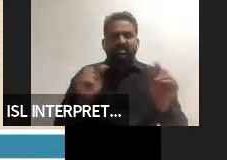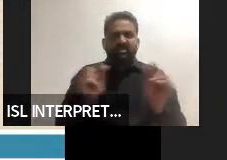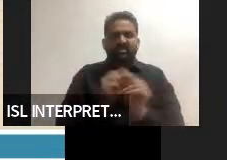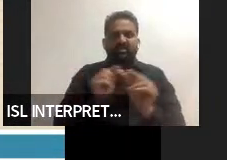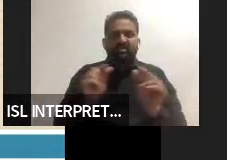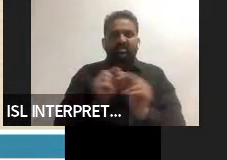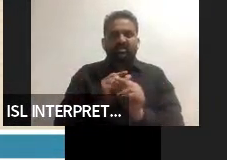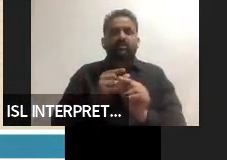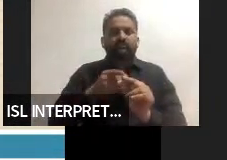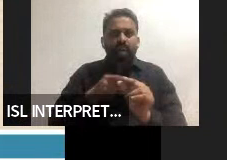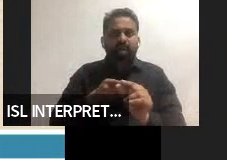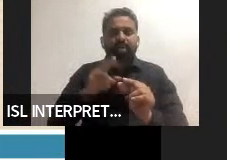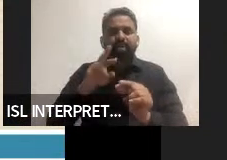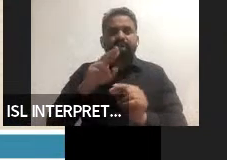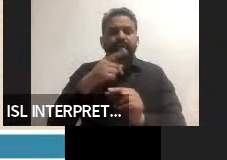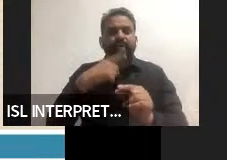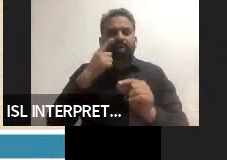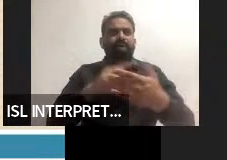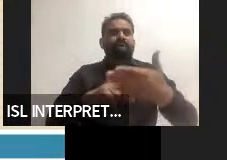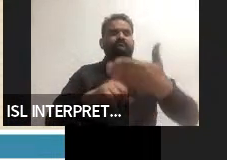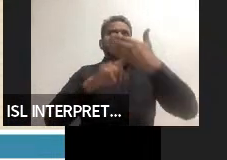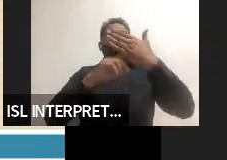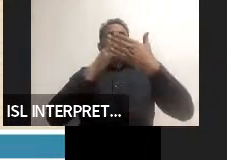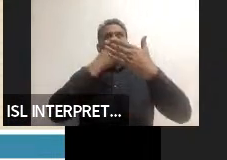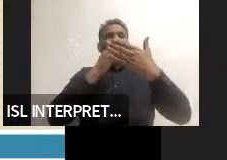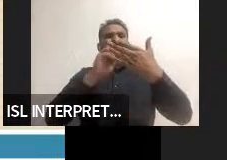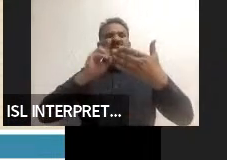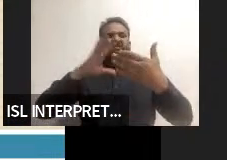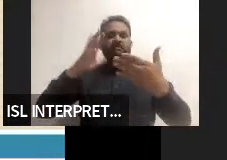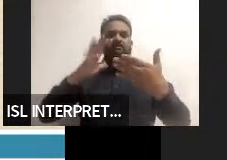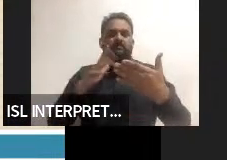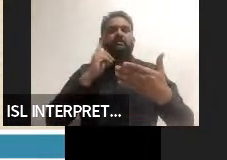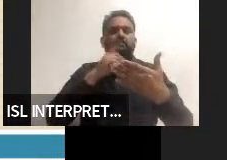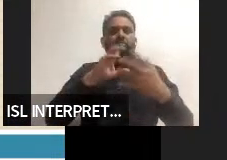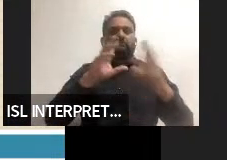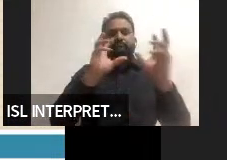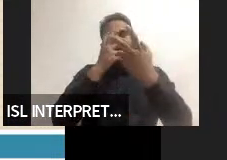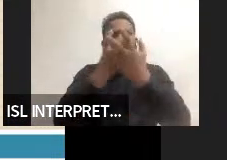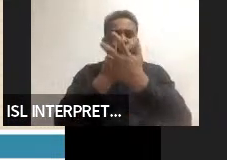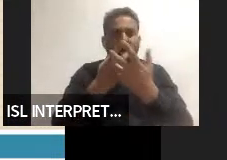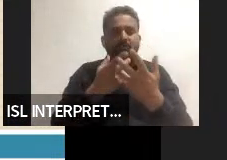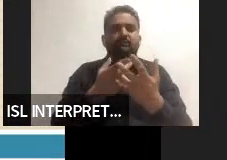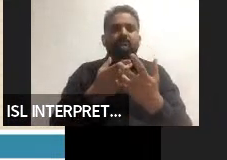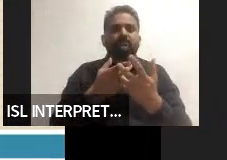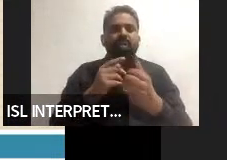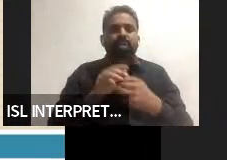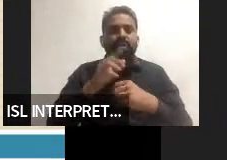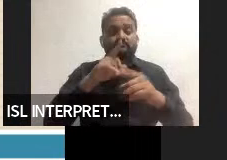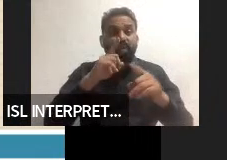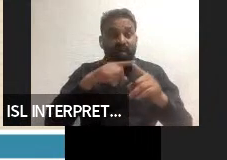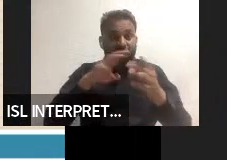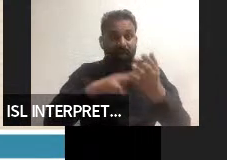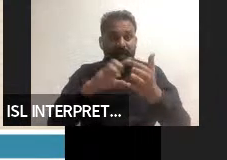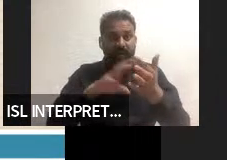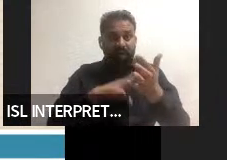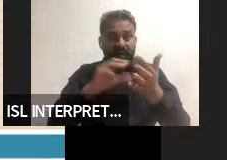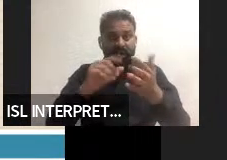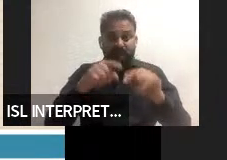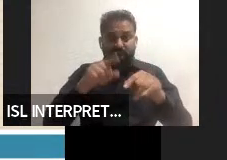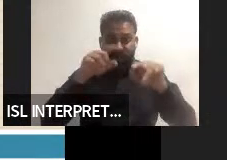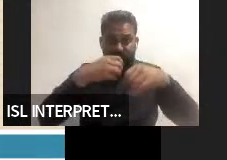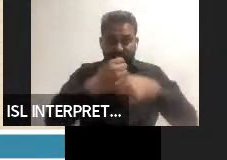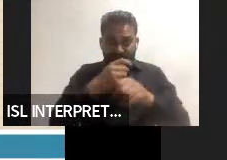about the appearance, about the looking, how good it is there. It's same like memoranda or all these things which we are telling you is